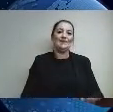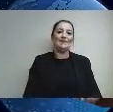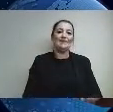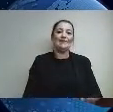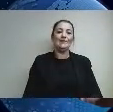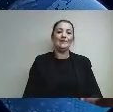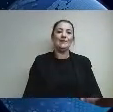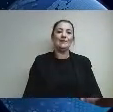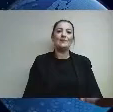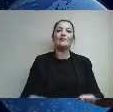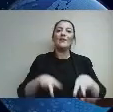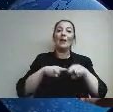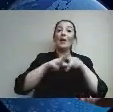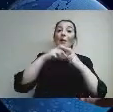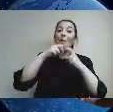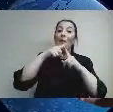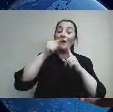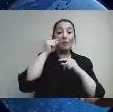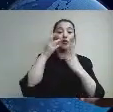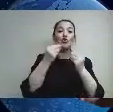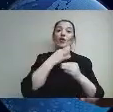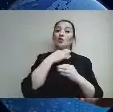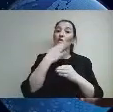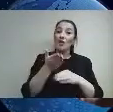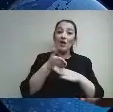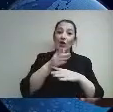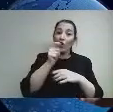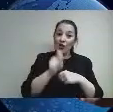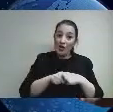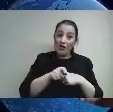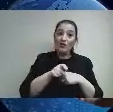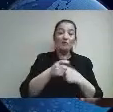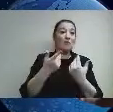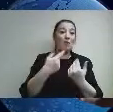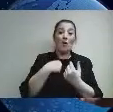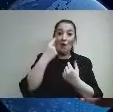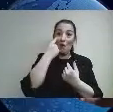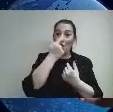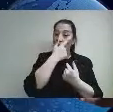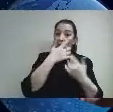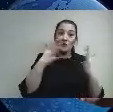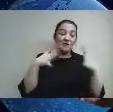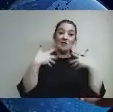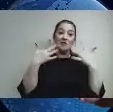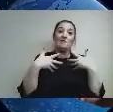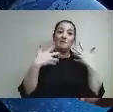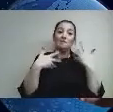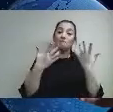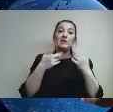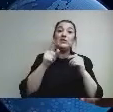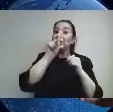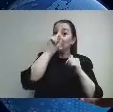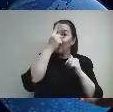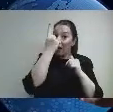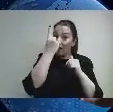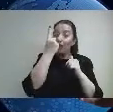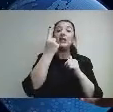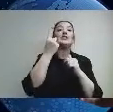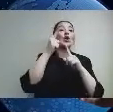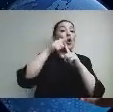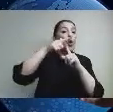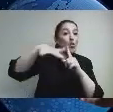eyes because the social impact here is